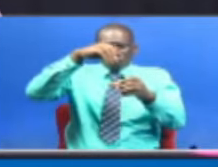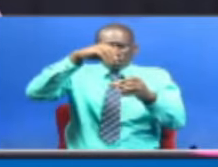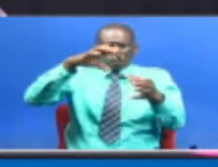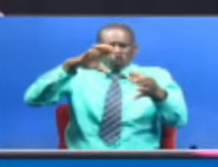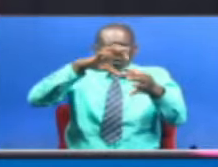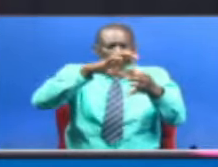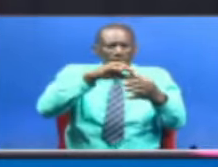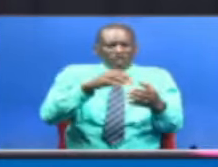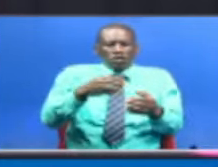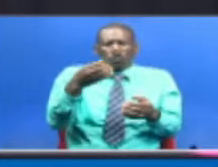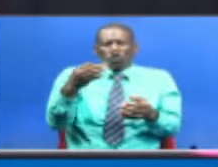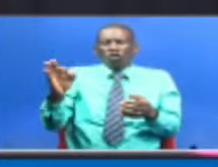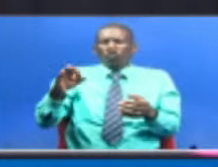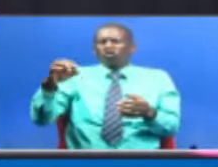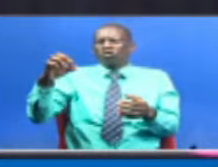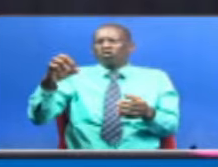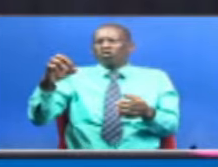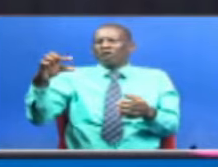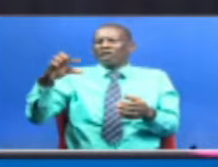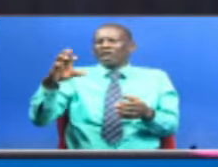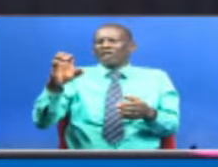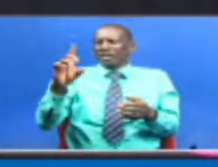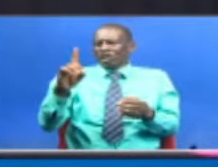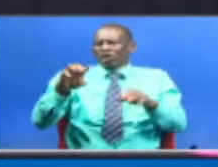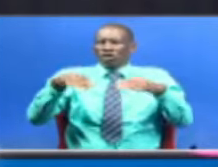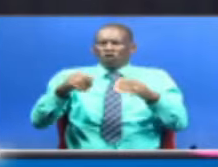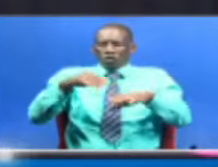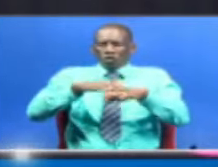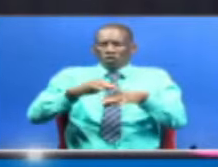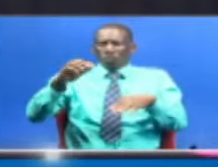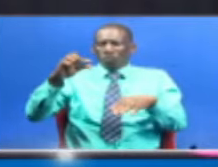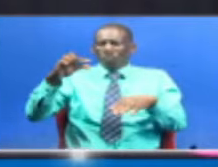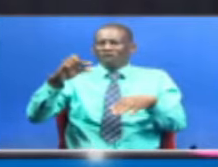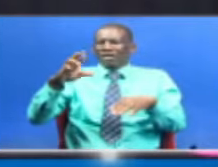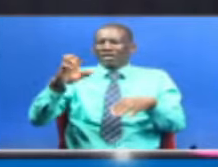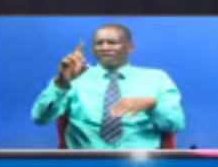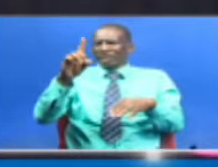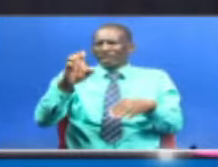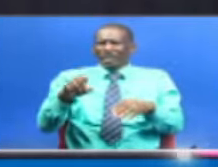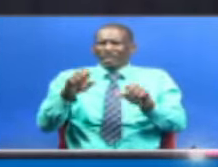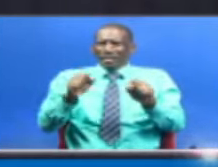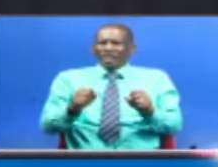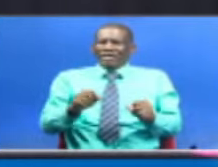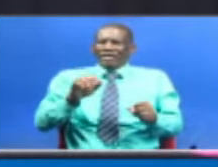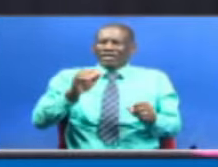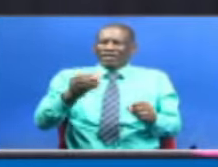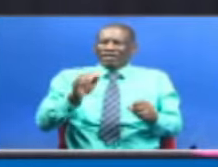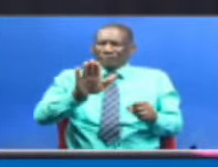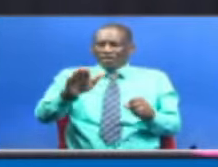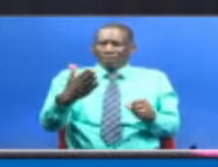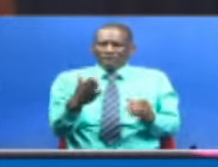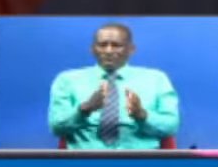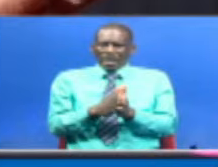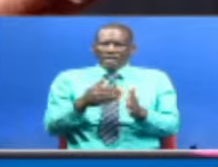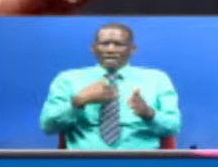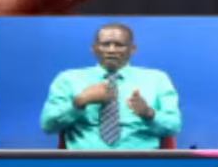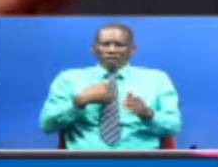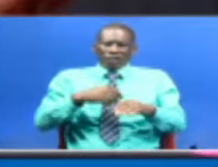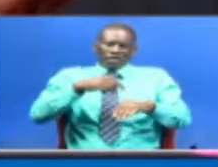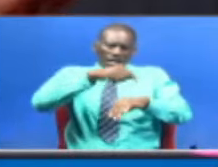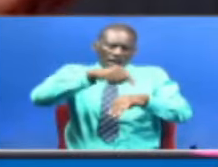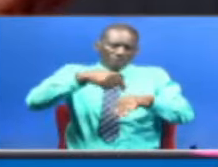or on-grid, they are able to feed back and do a net metering where they can sell when they're